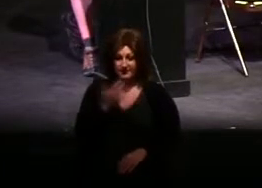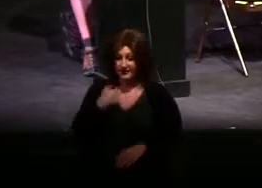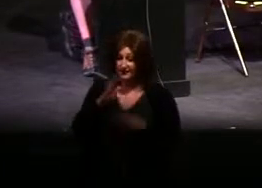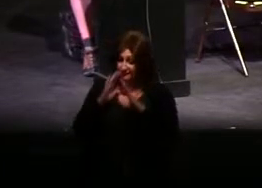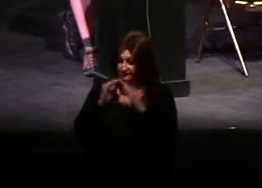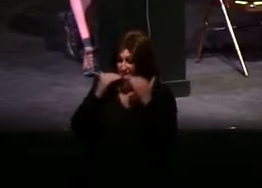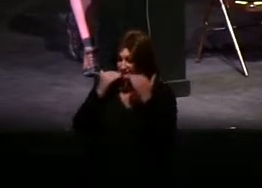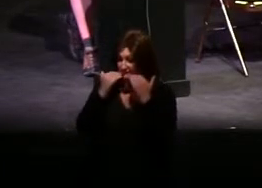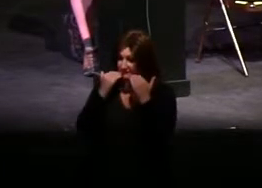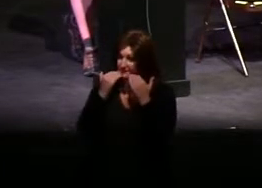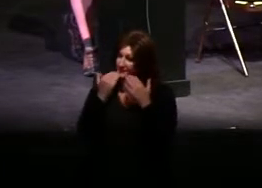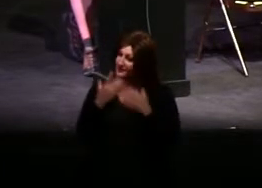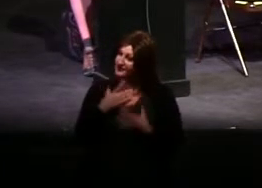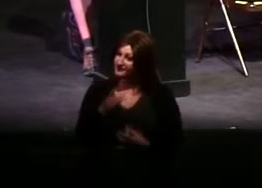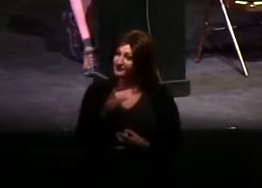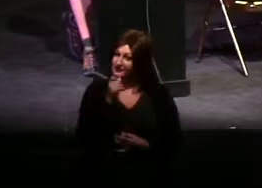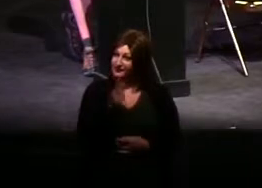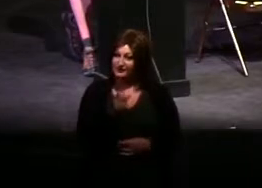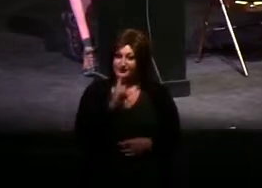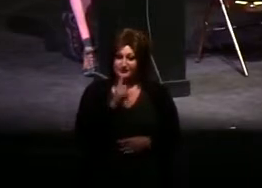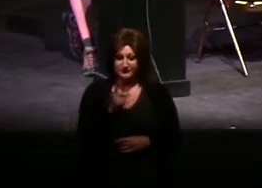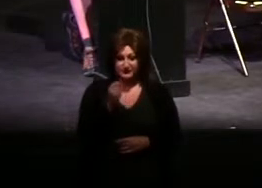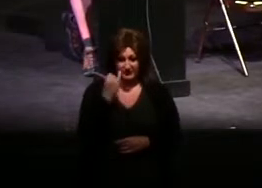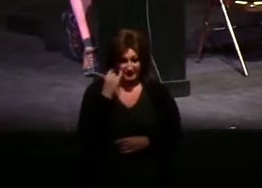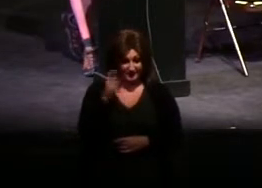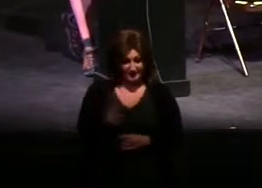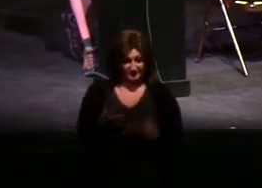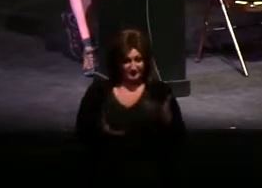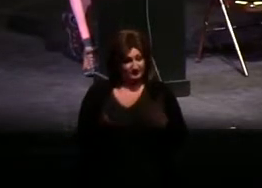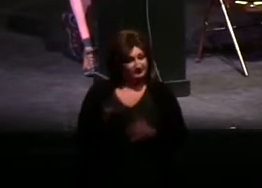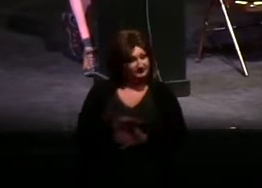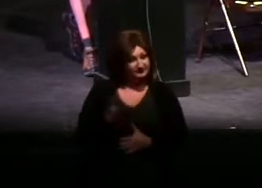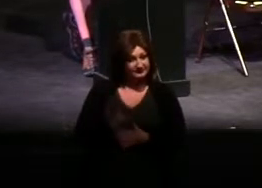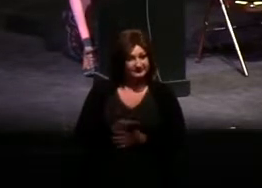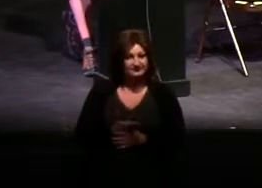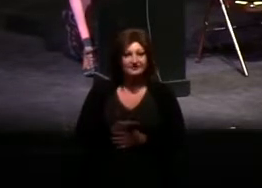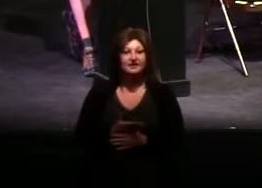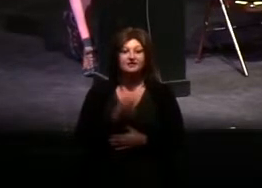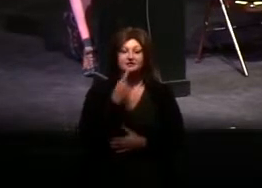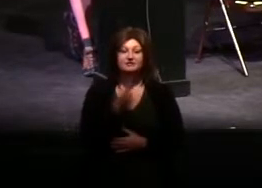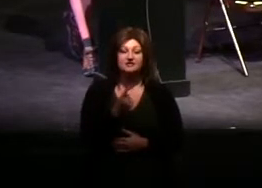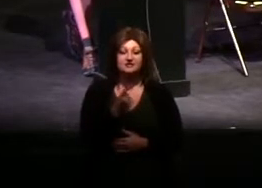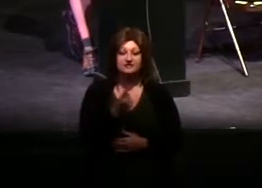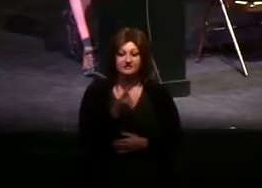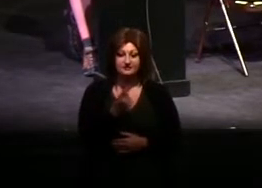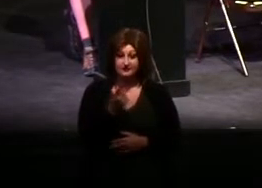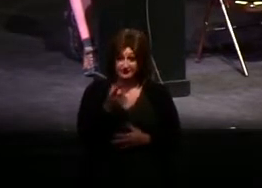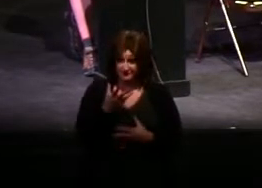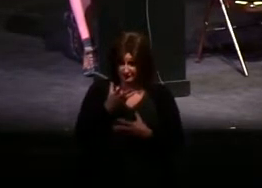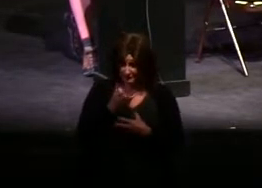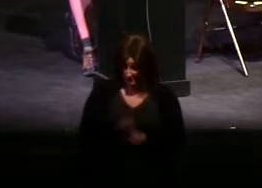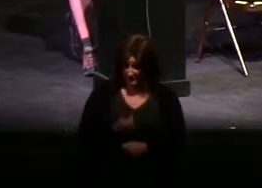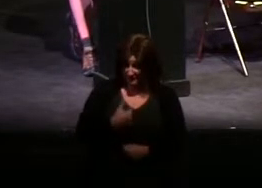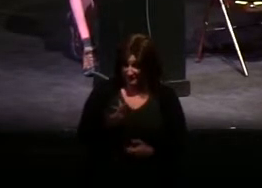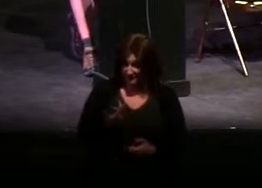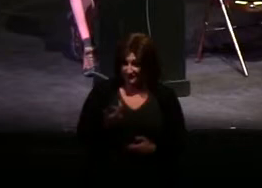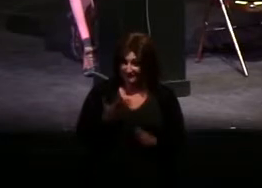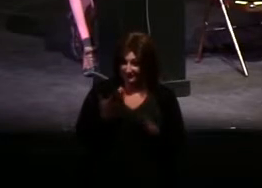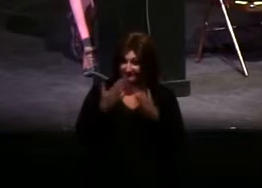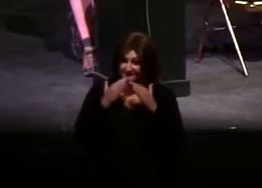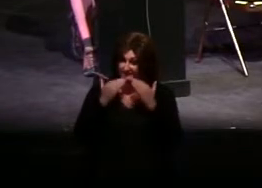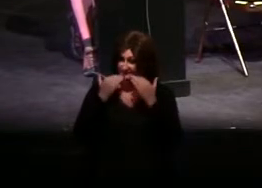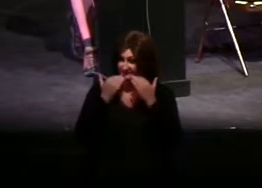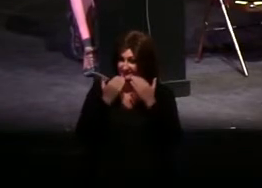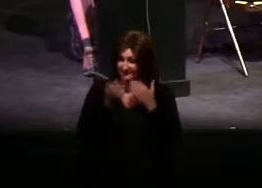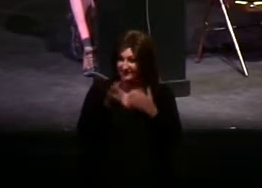him, intrigued and unsure whether or not she should be annoyed. She said, "Don't you trust me?" Then she smiled